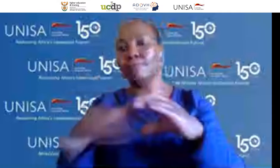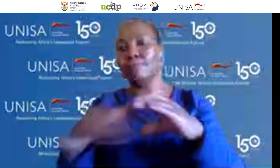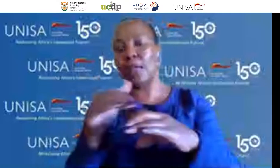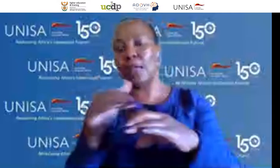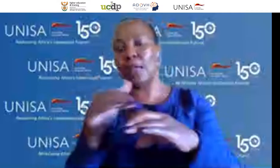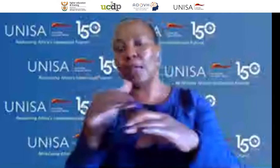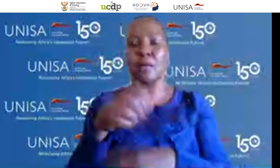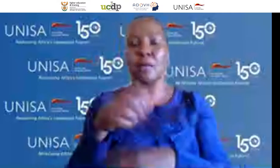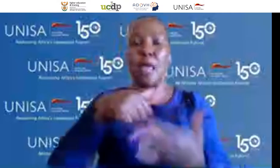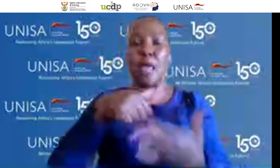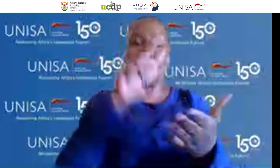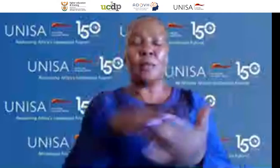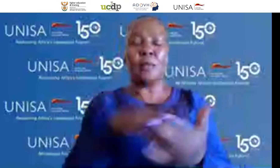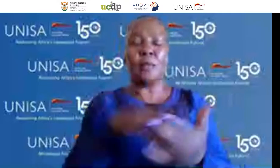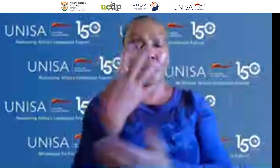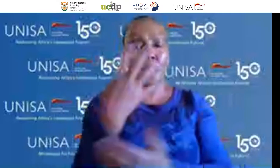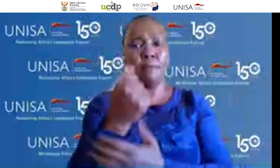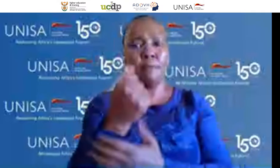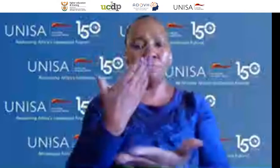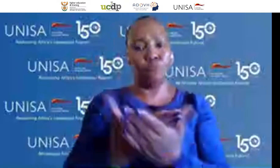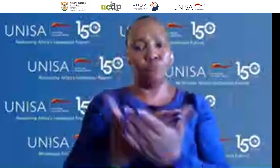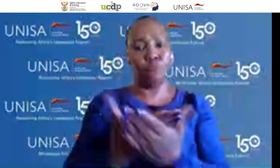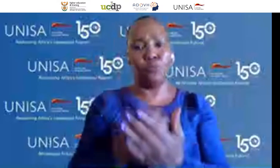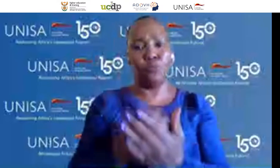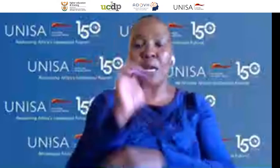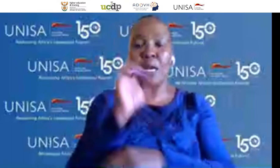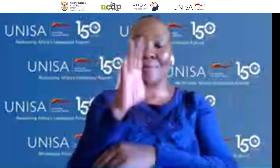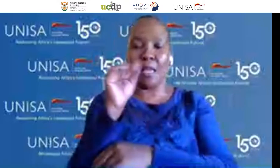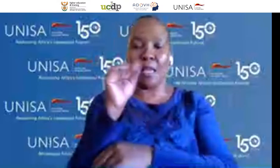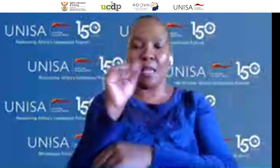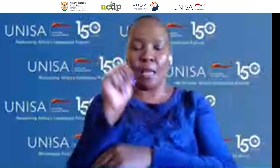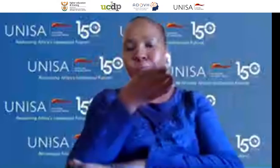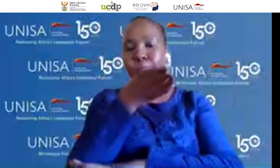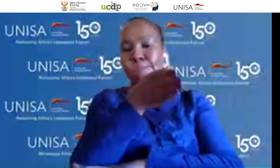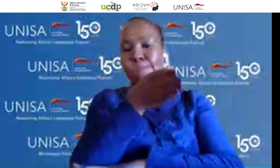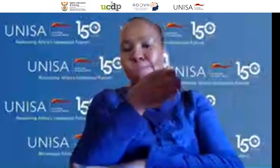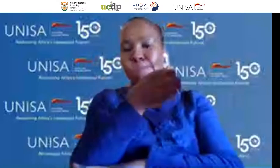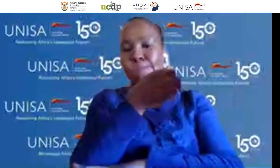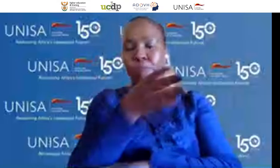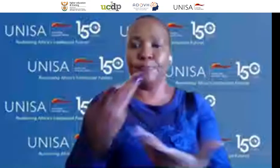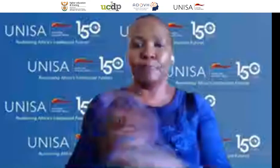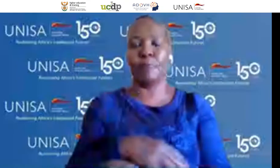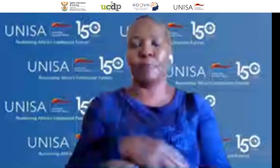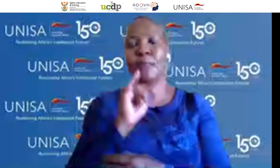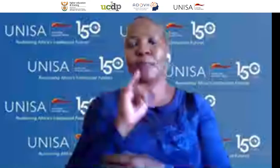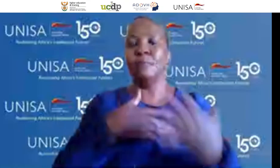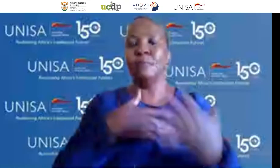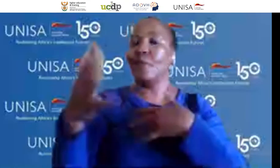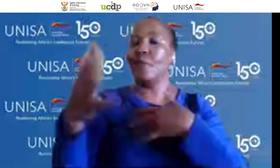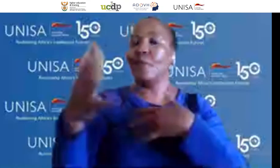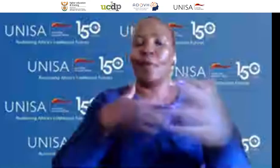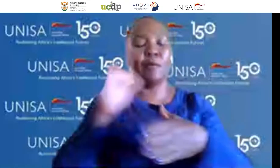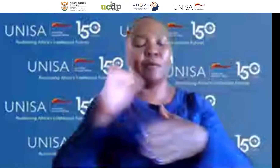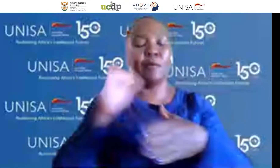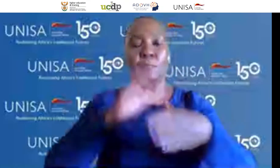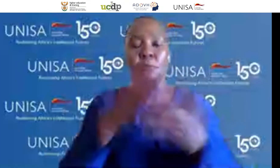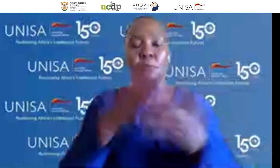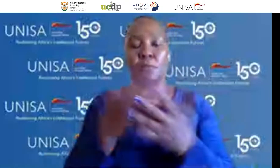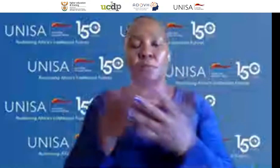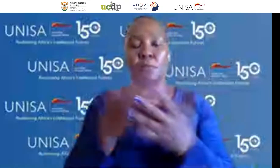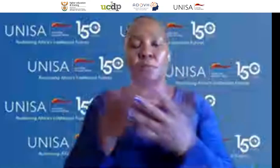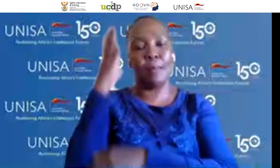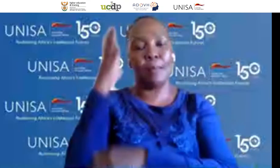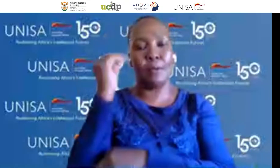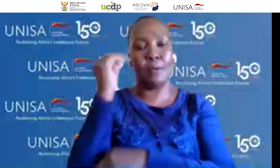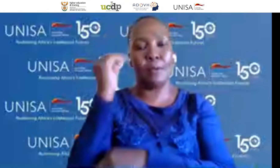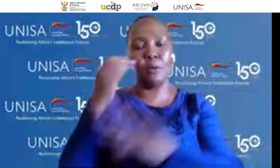that capability for scanning already in place. But if for whatever reason you are experiencing problems